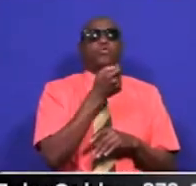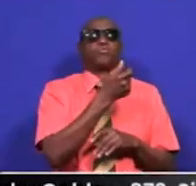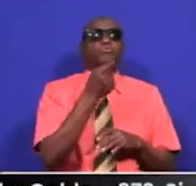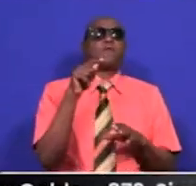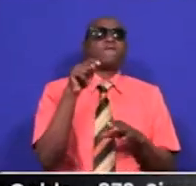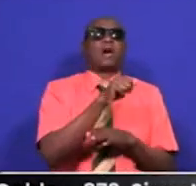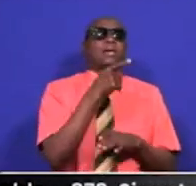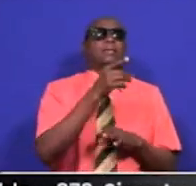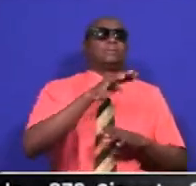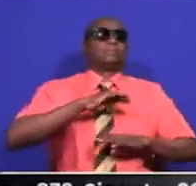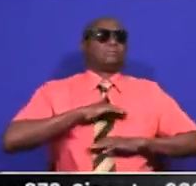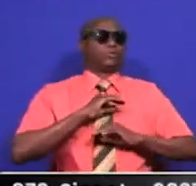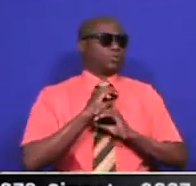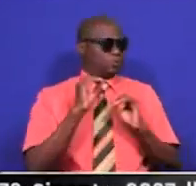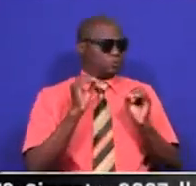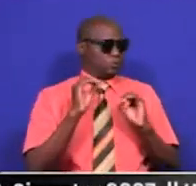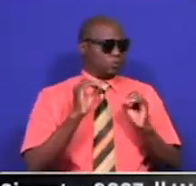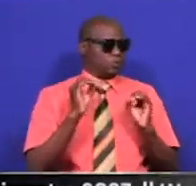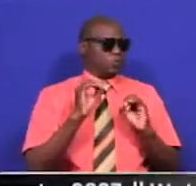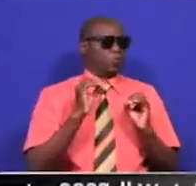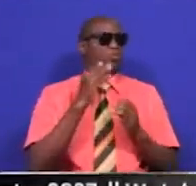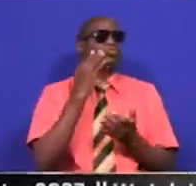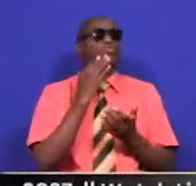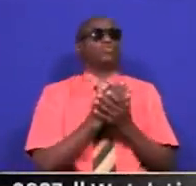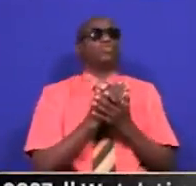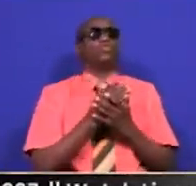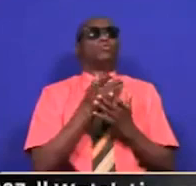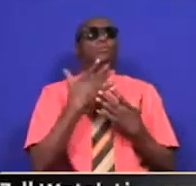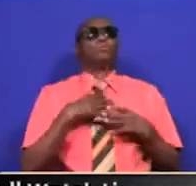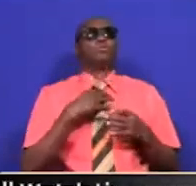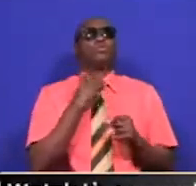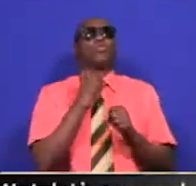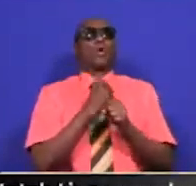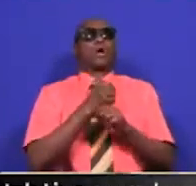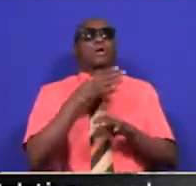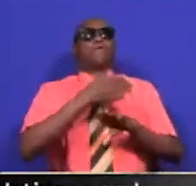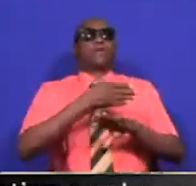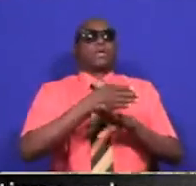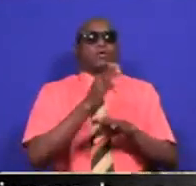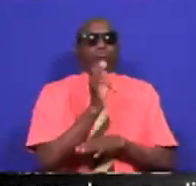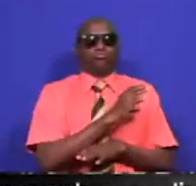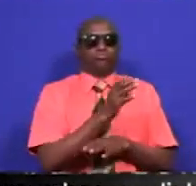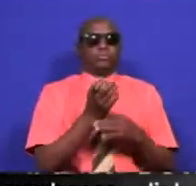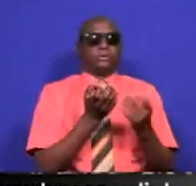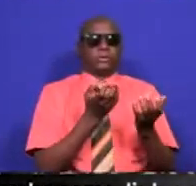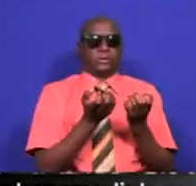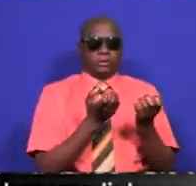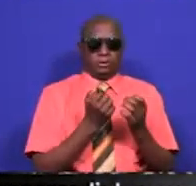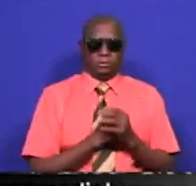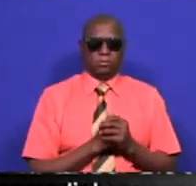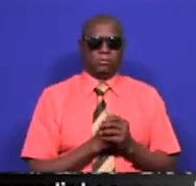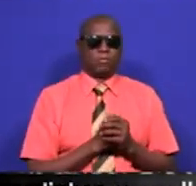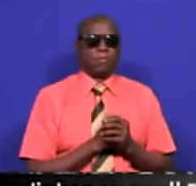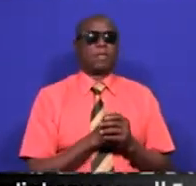they were not sufficient to stop perpetrators from getting back to conducting illegal alcohol brewing business. Lakini upande